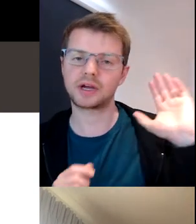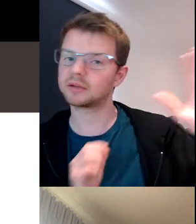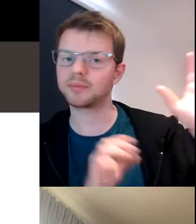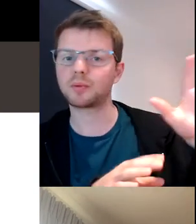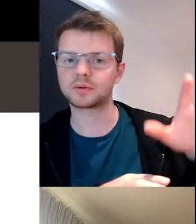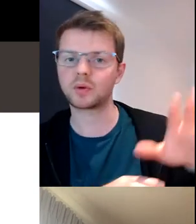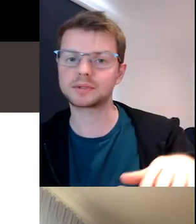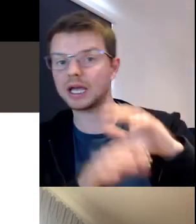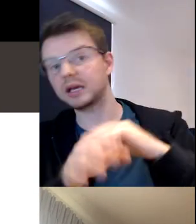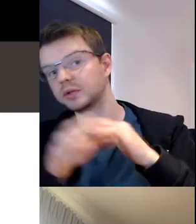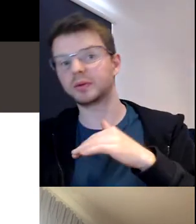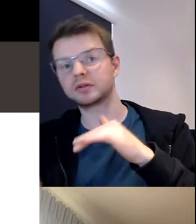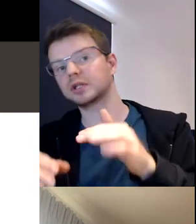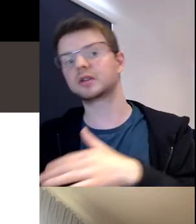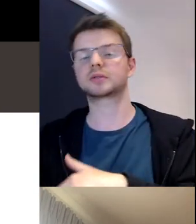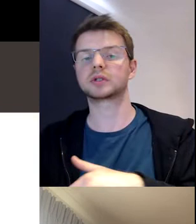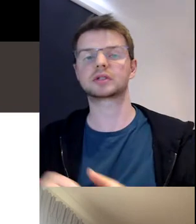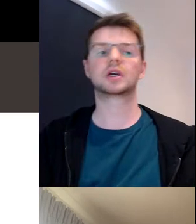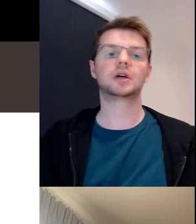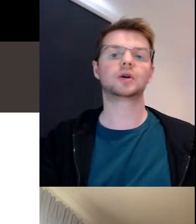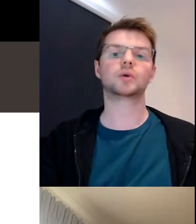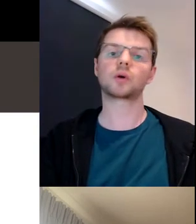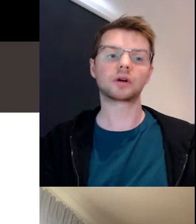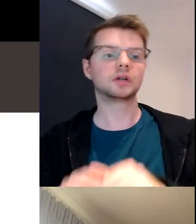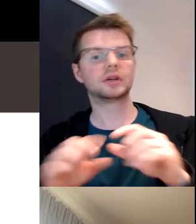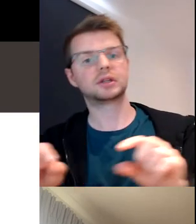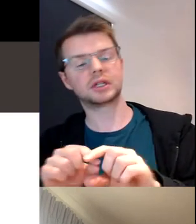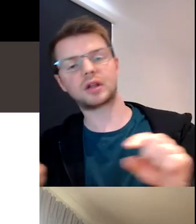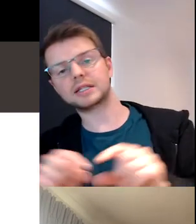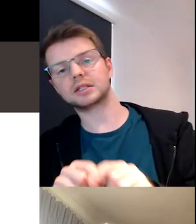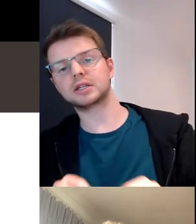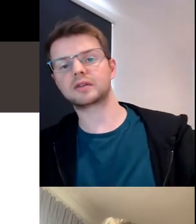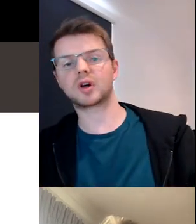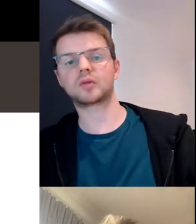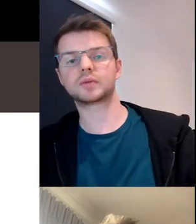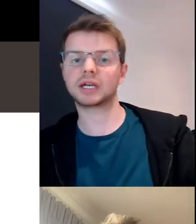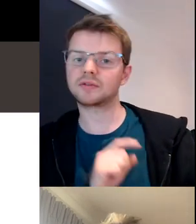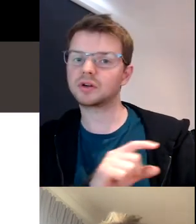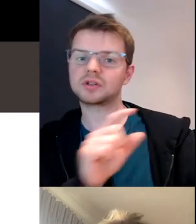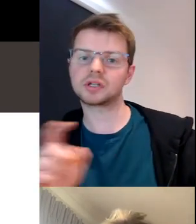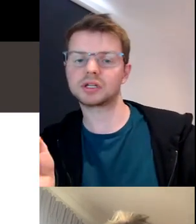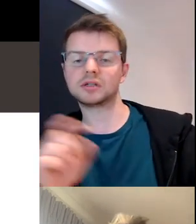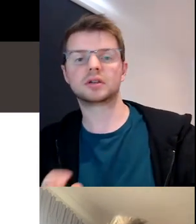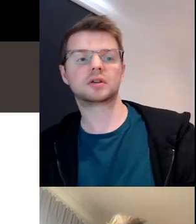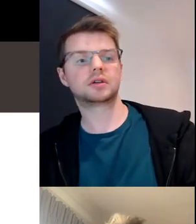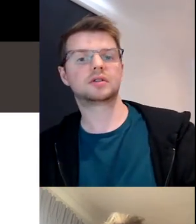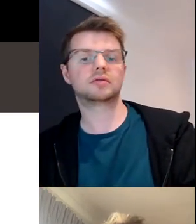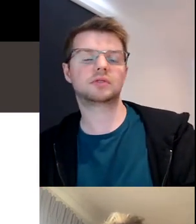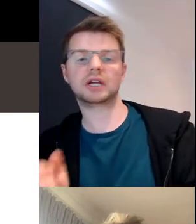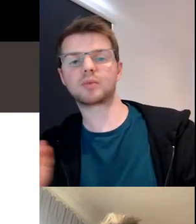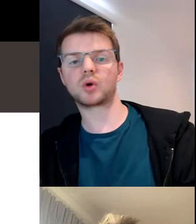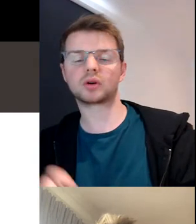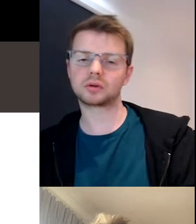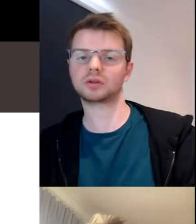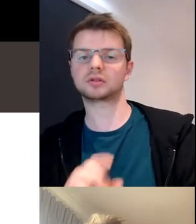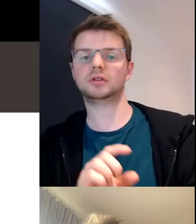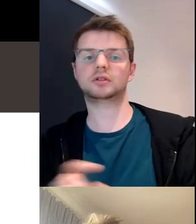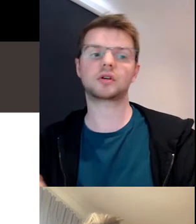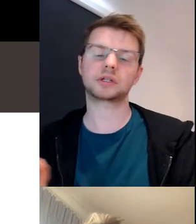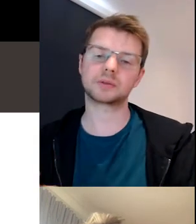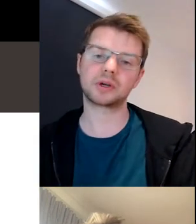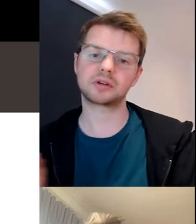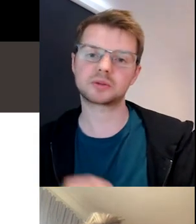whether it's via pop-ups on the website, hey, would you be interested in talking to us? Or little lines in the end of comms saying, if you're interested in hearing more